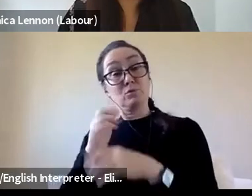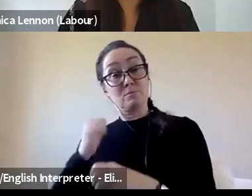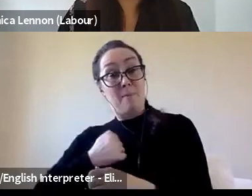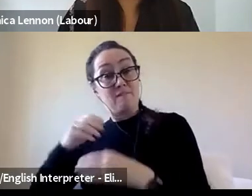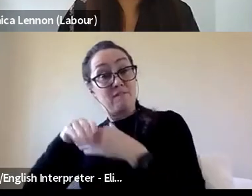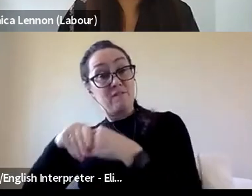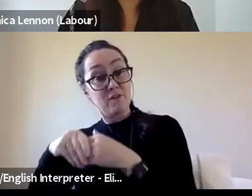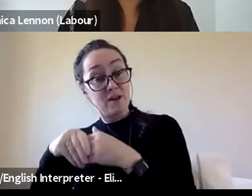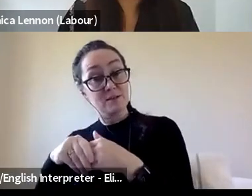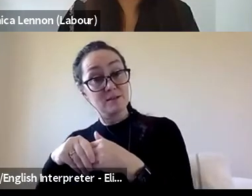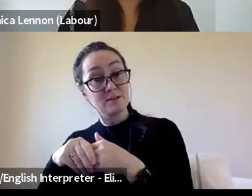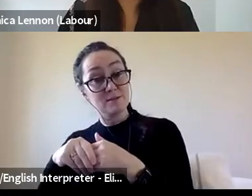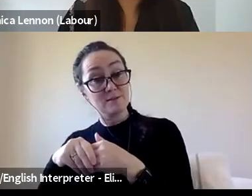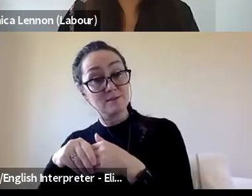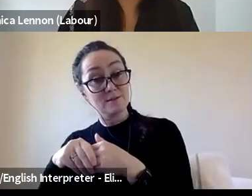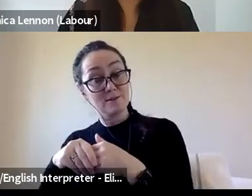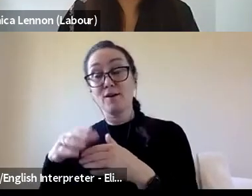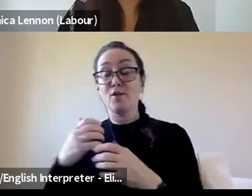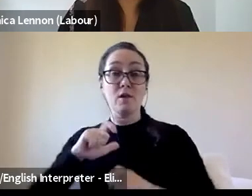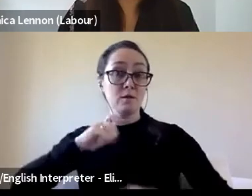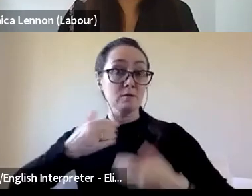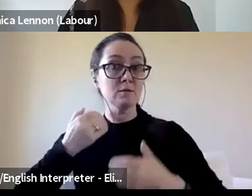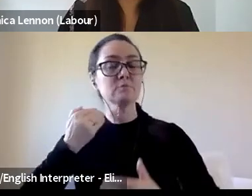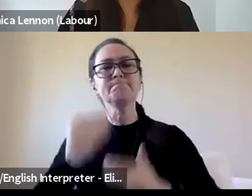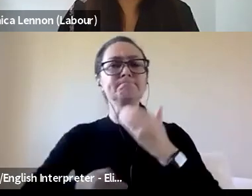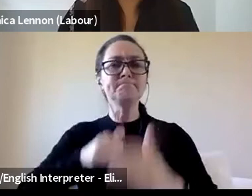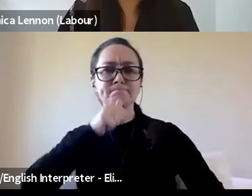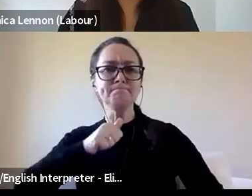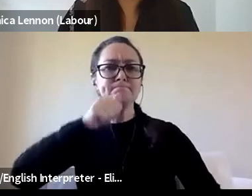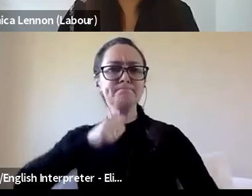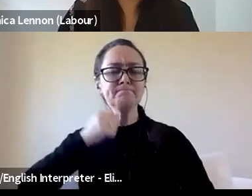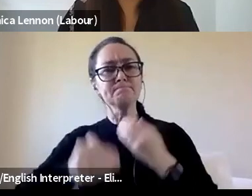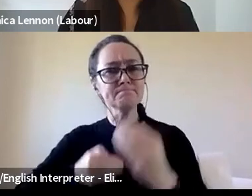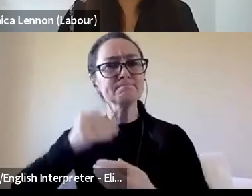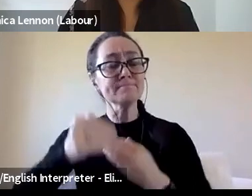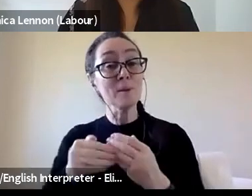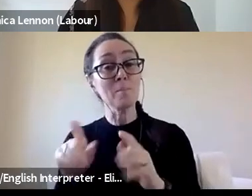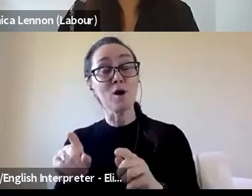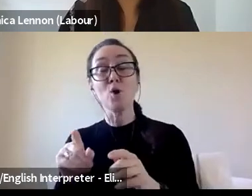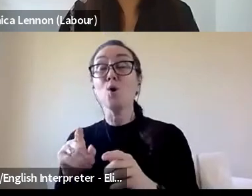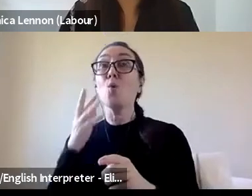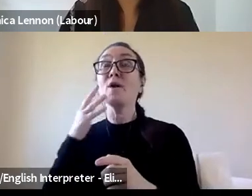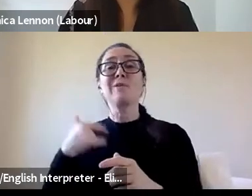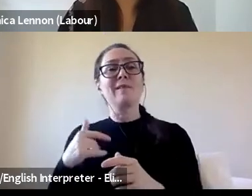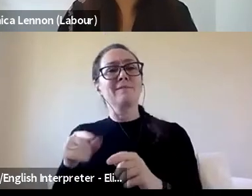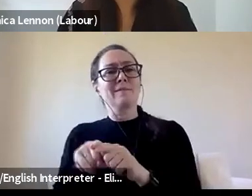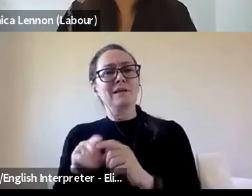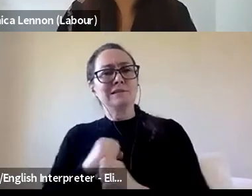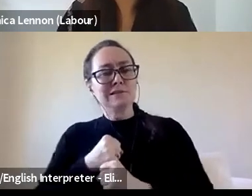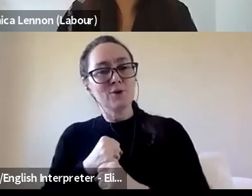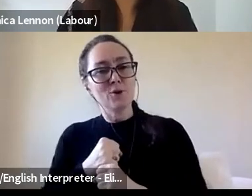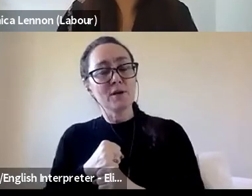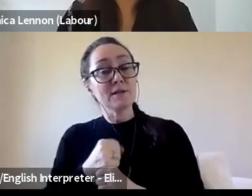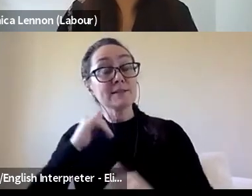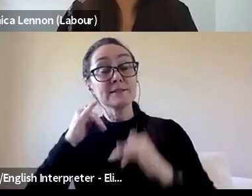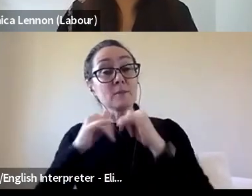and until you come out of that, you don't actually realise how stressful it's been. And I think that could be a massive long-term consequence. So we need to